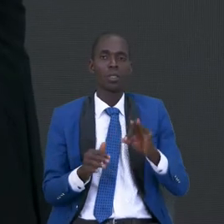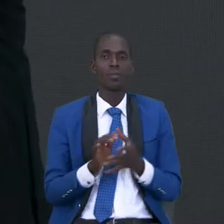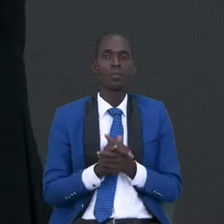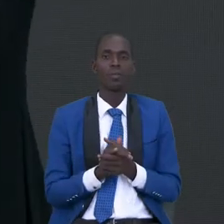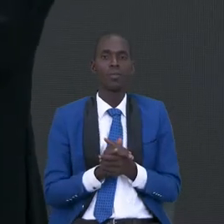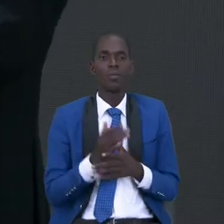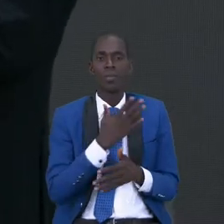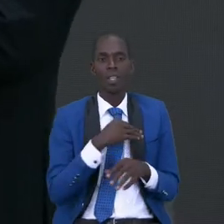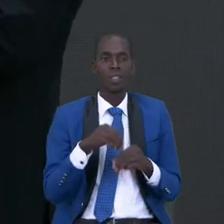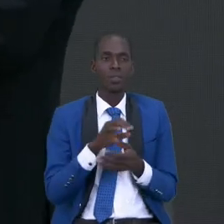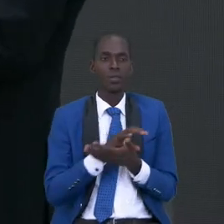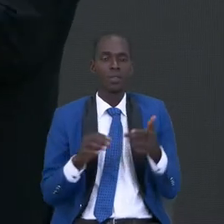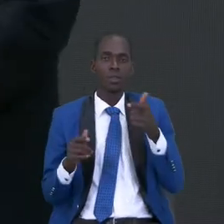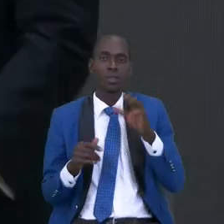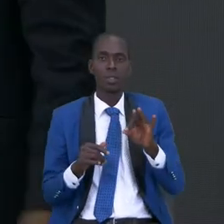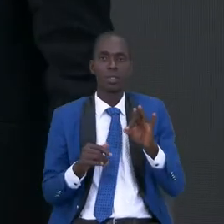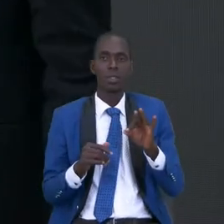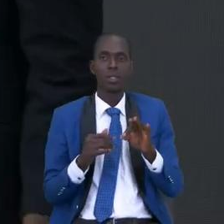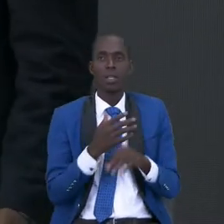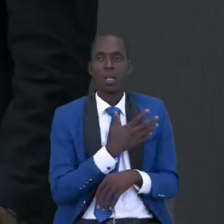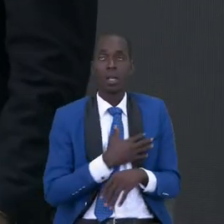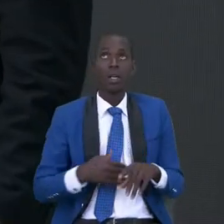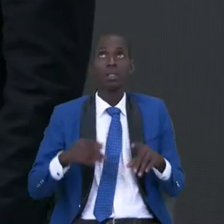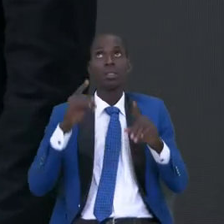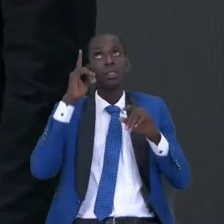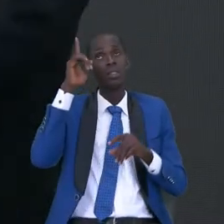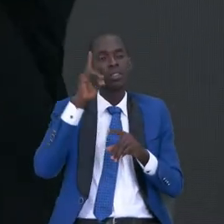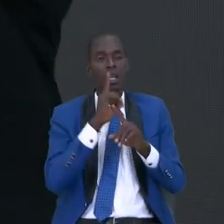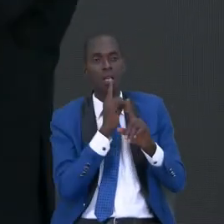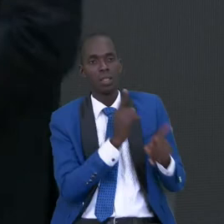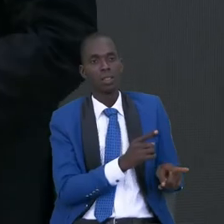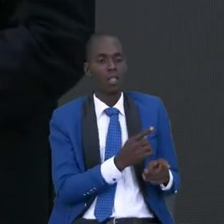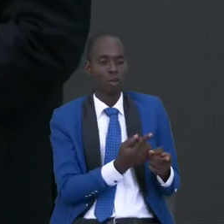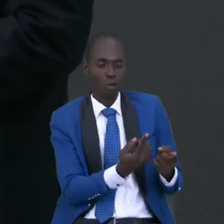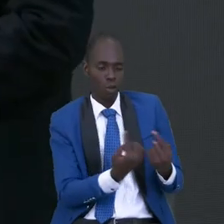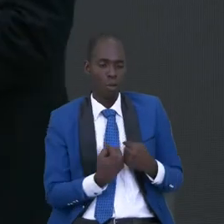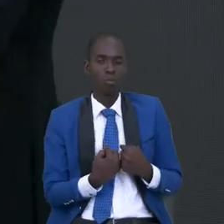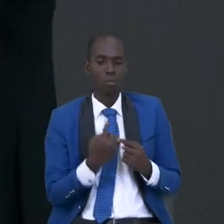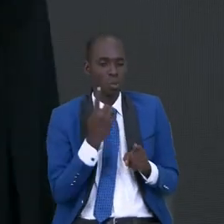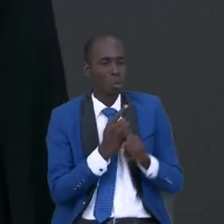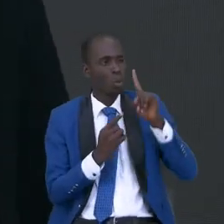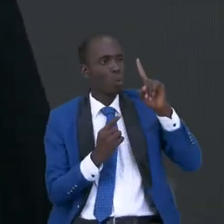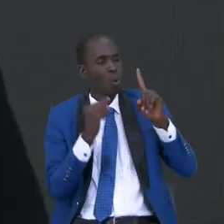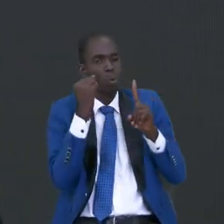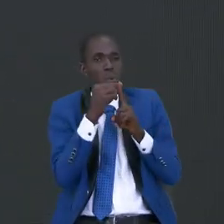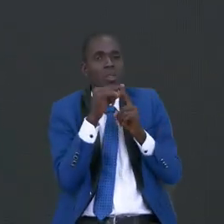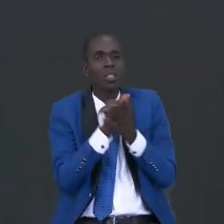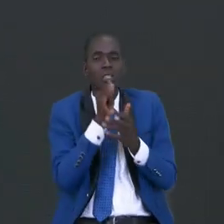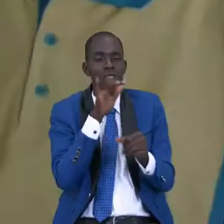in verse 29, and he said, come. Just one word, that's enough for